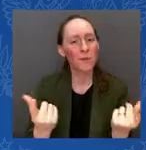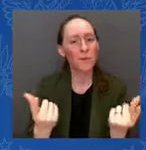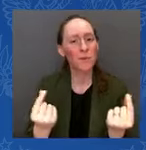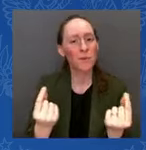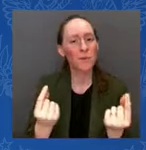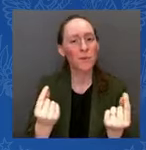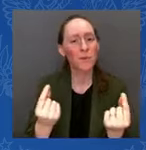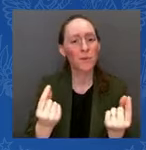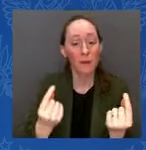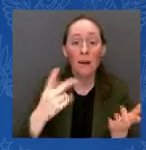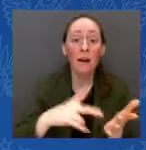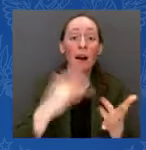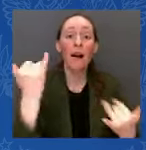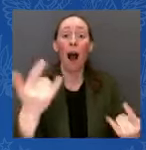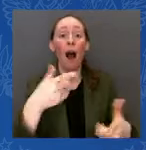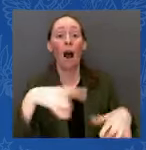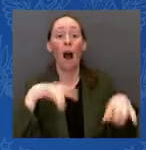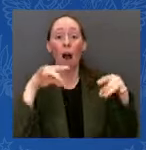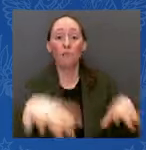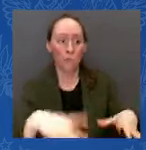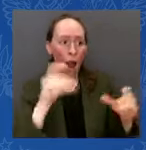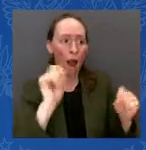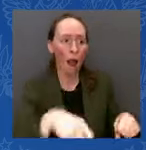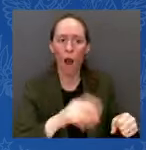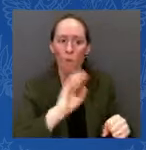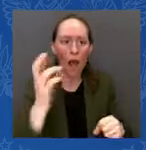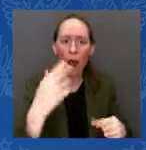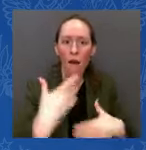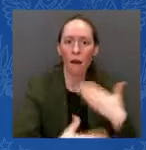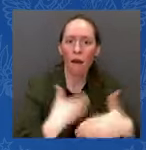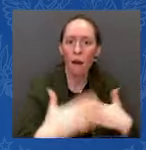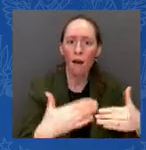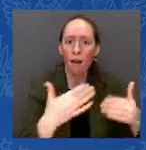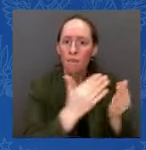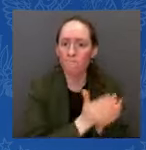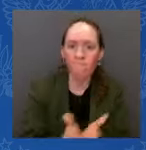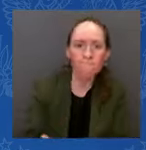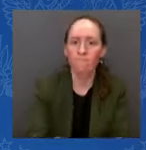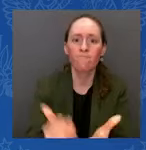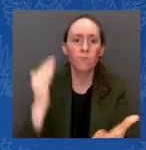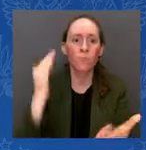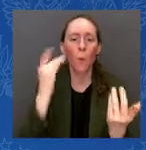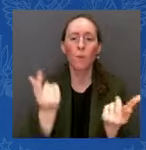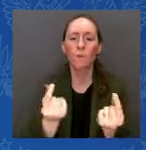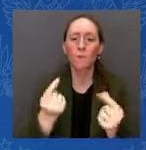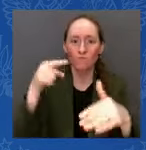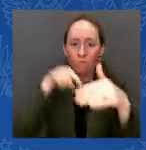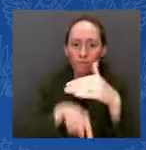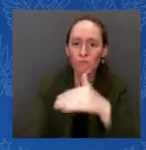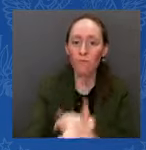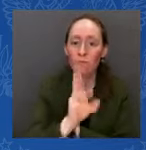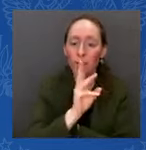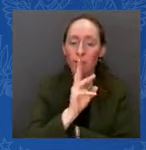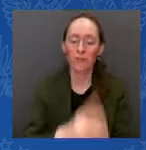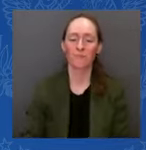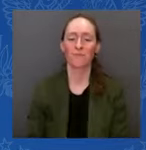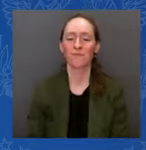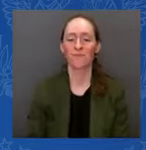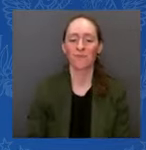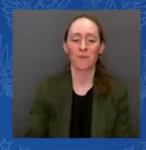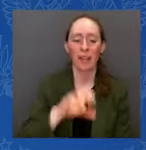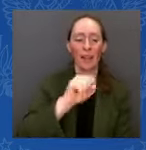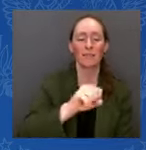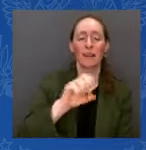together. We're calling it the SSN AUKUS. This new state-of-the-art, conventionally armed,